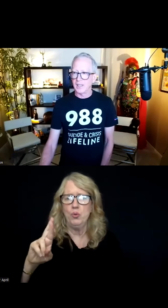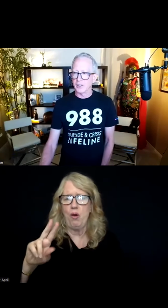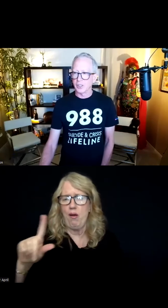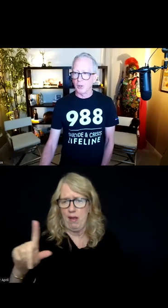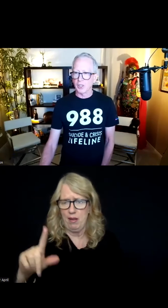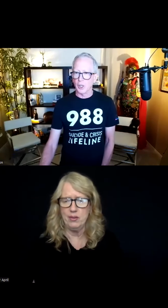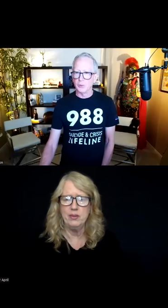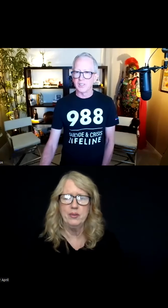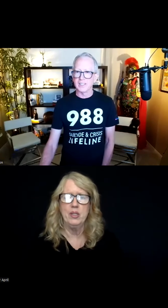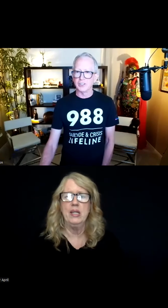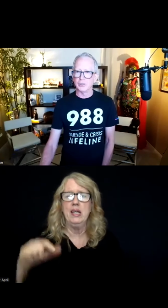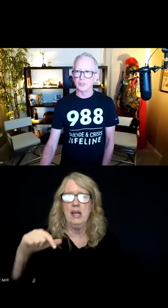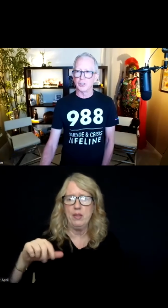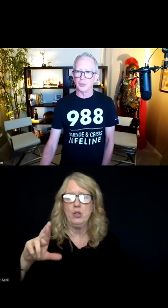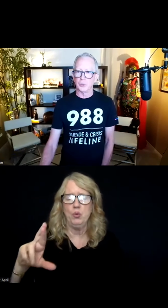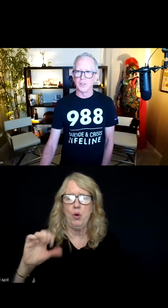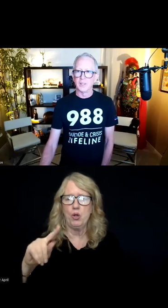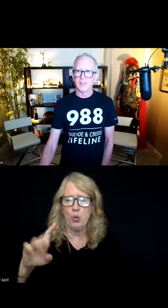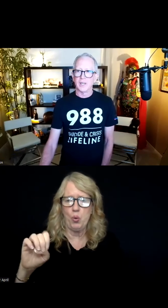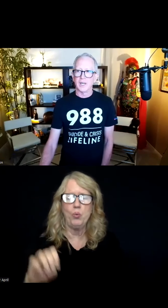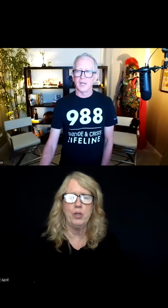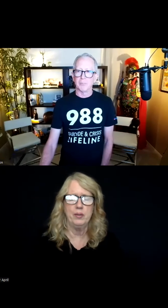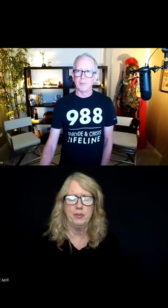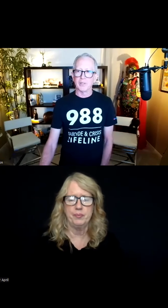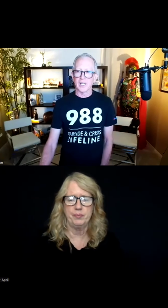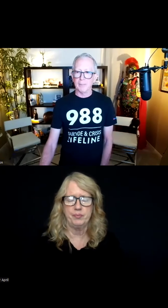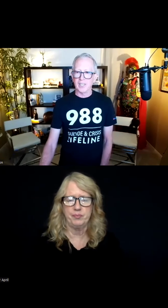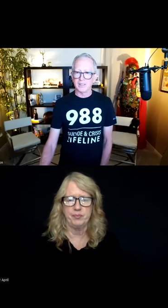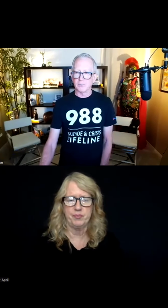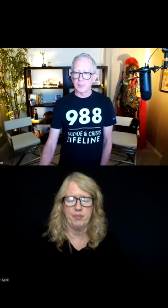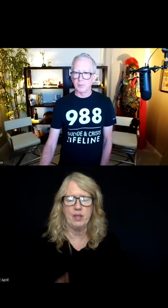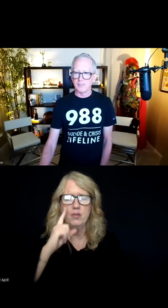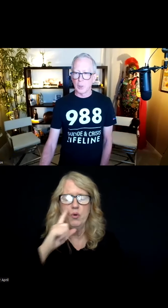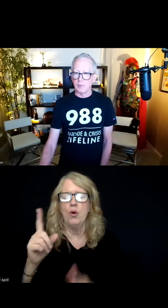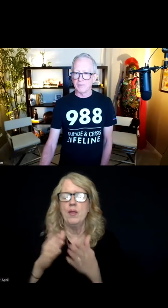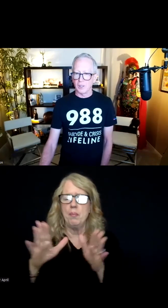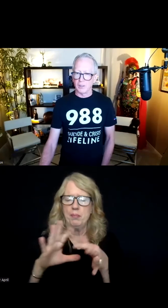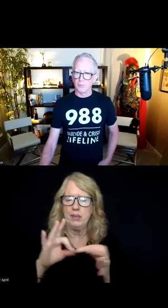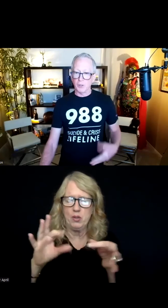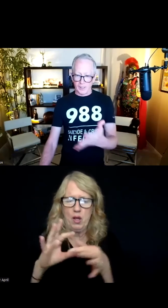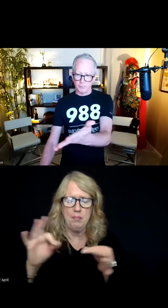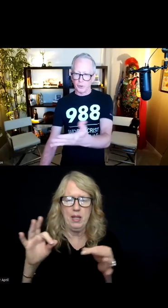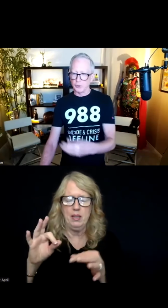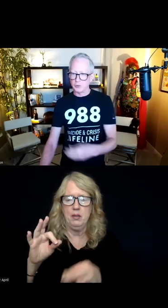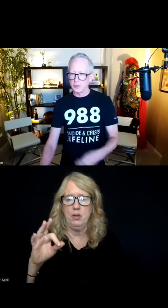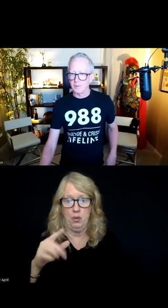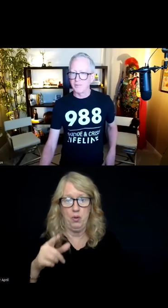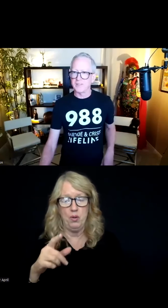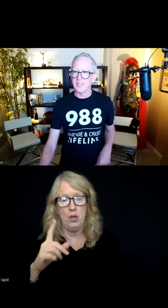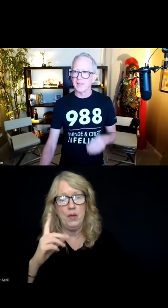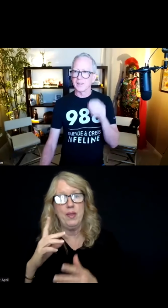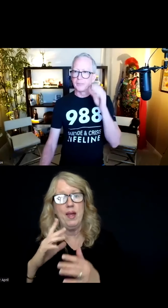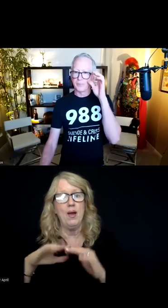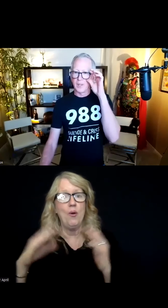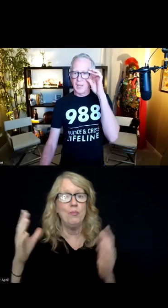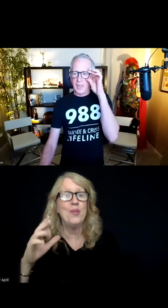the QR code to get you to public comment, which I believe is open, through December